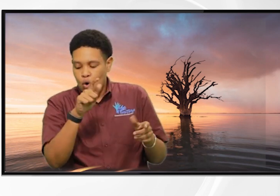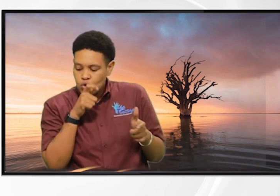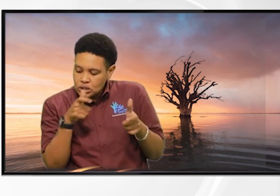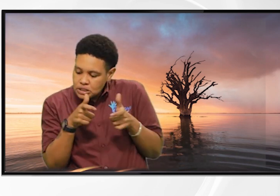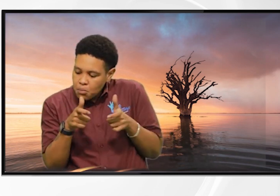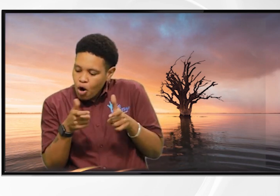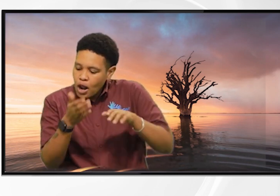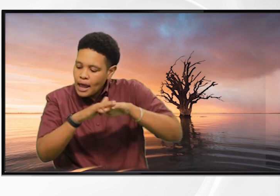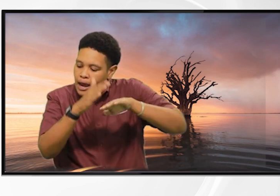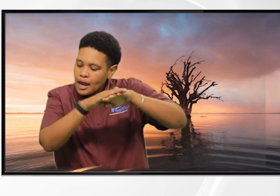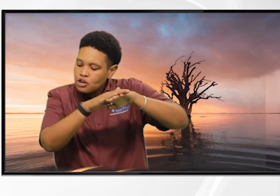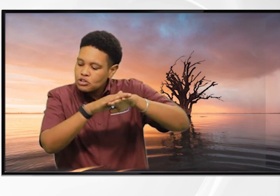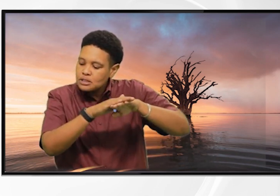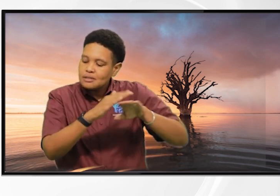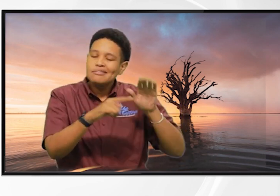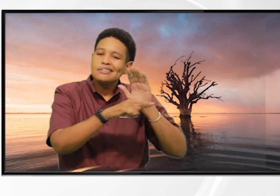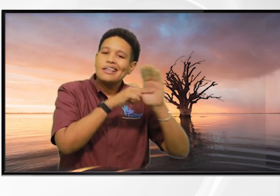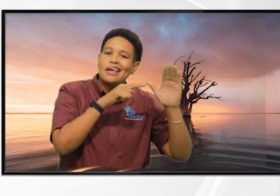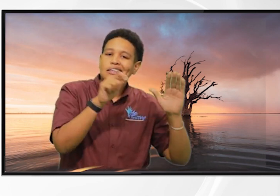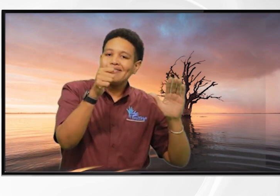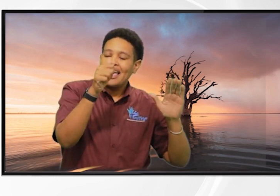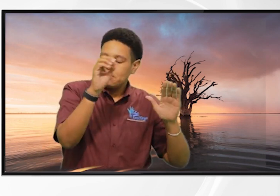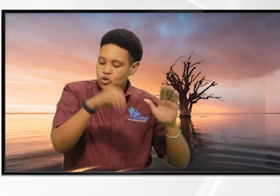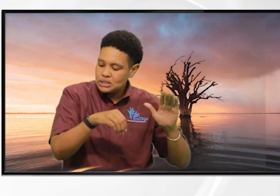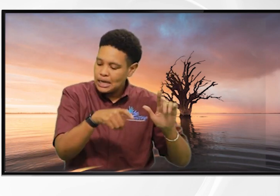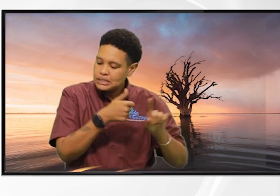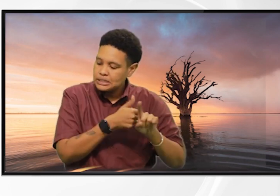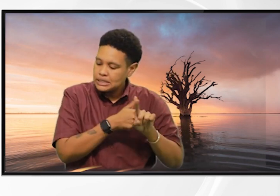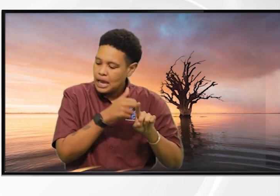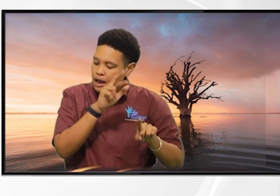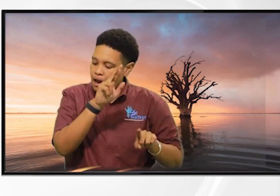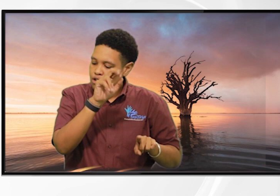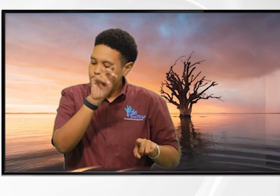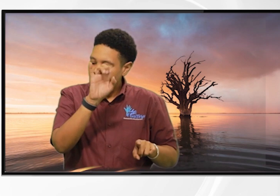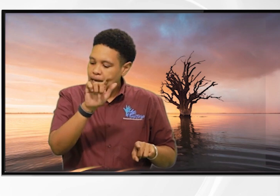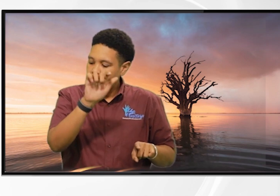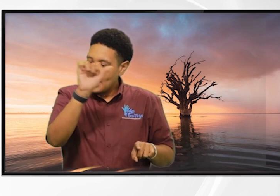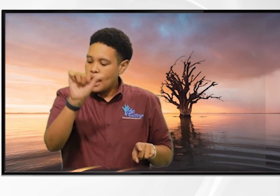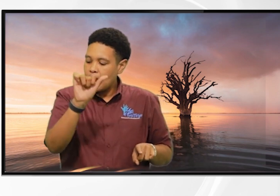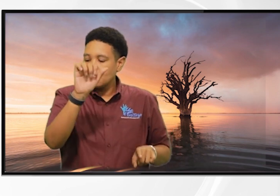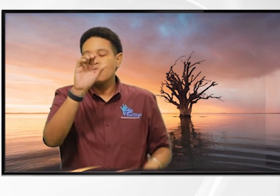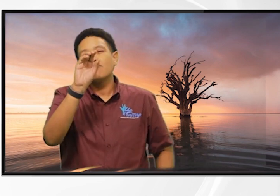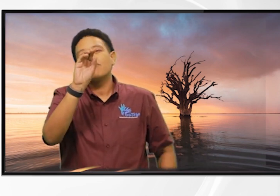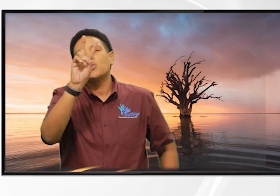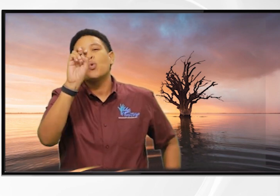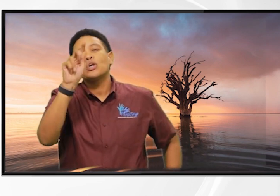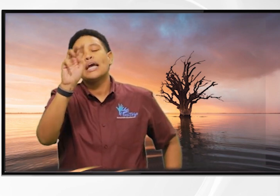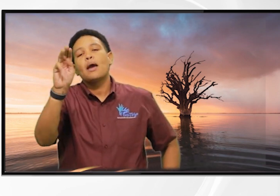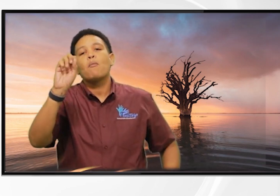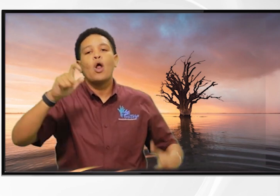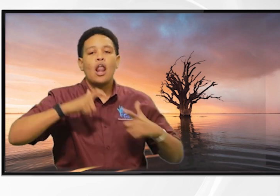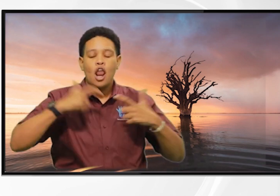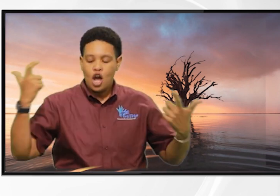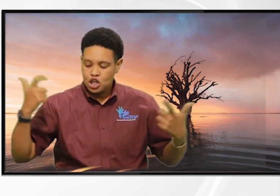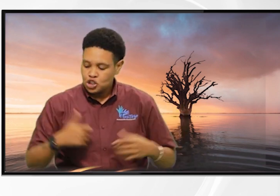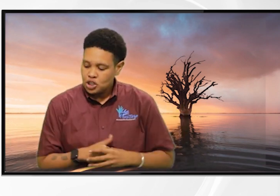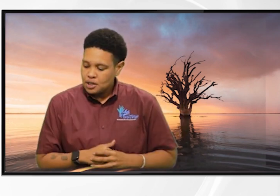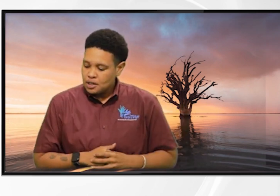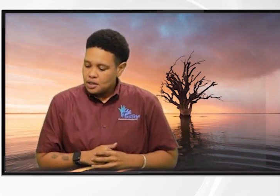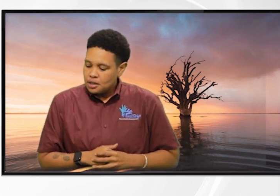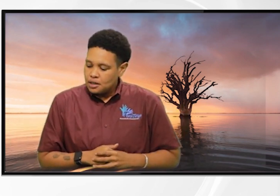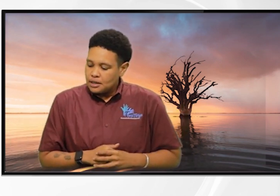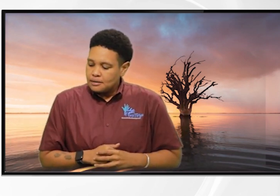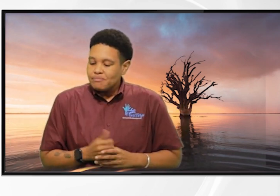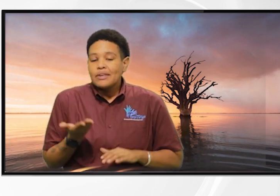Smaller increase, 10% at radii of 200 kilometers or larger.